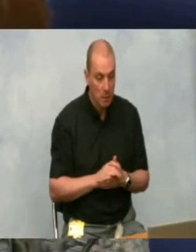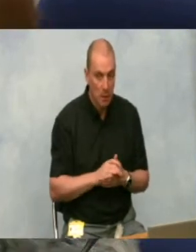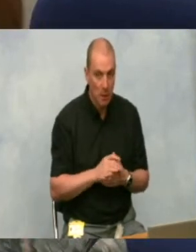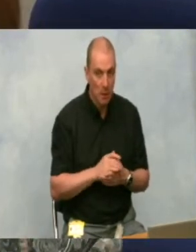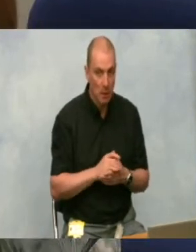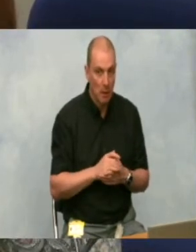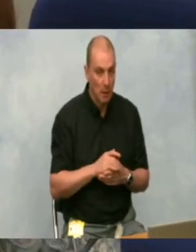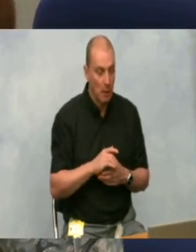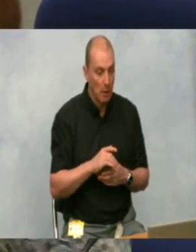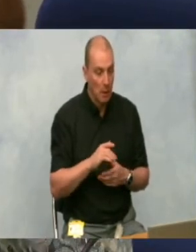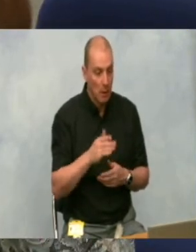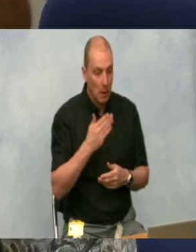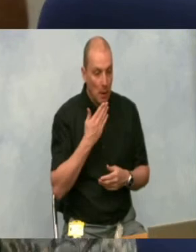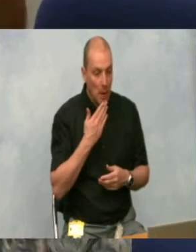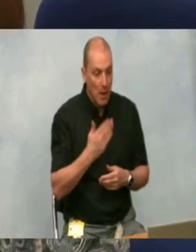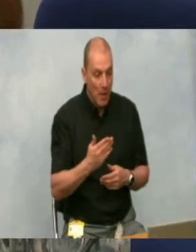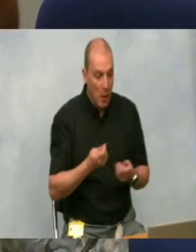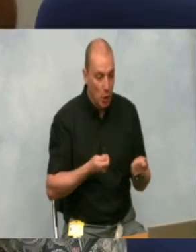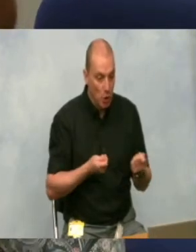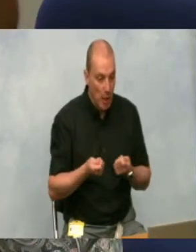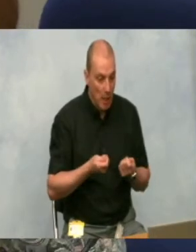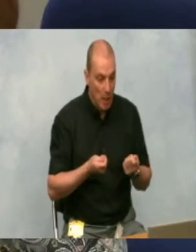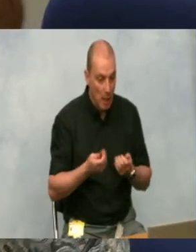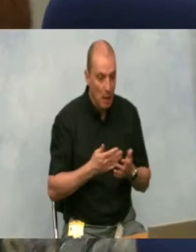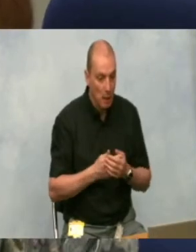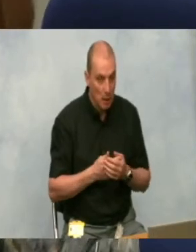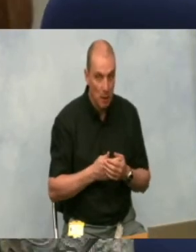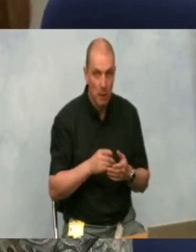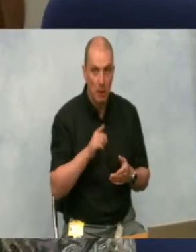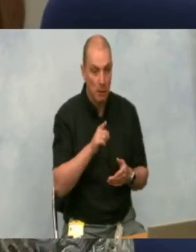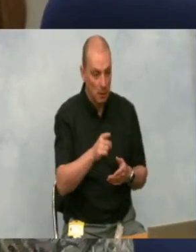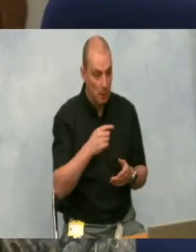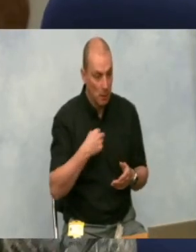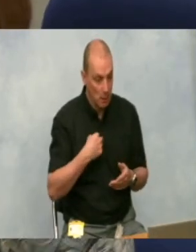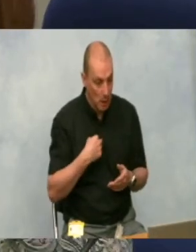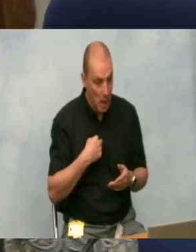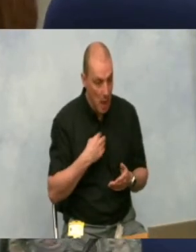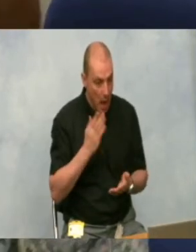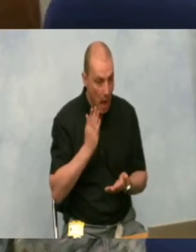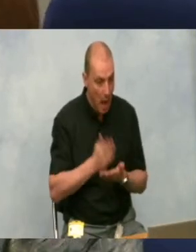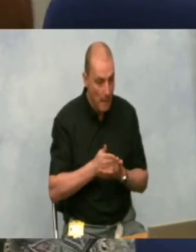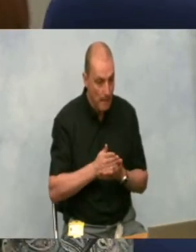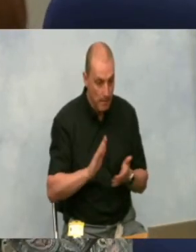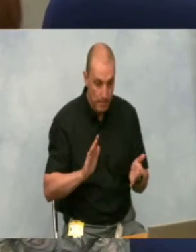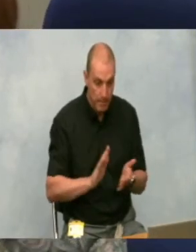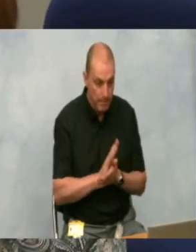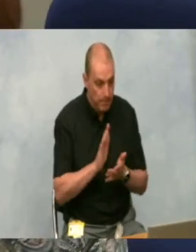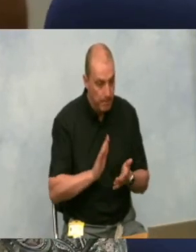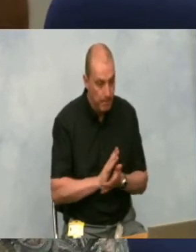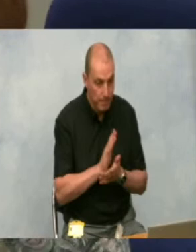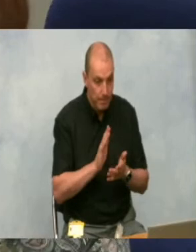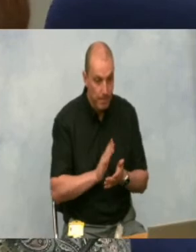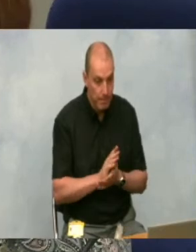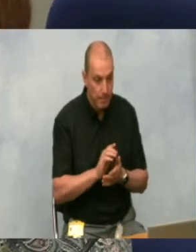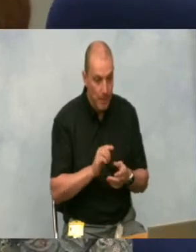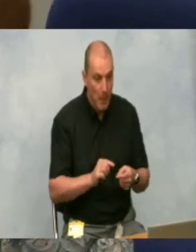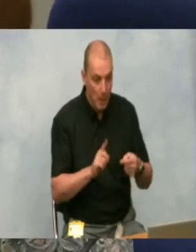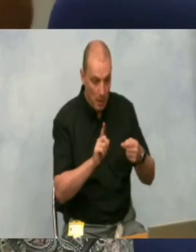Thanks, Chair. Obviously, it'll come as no surprise that I'm delighted to welcome this enhancement